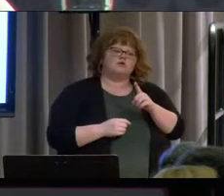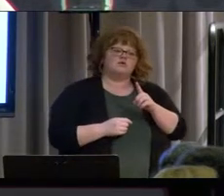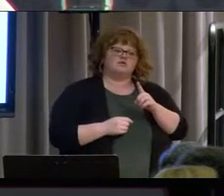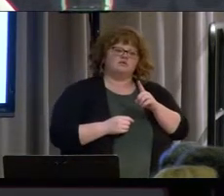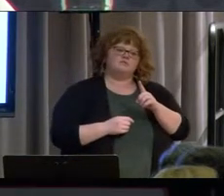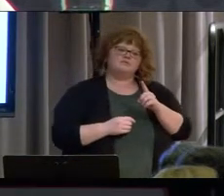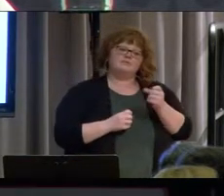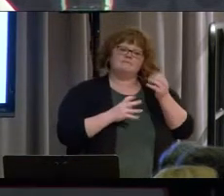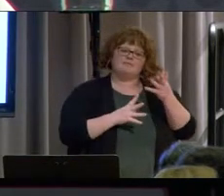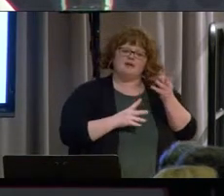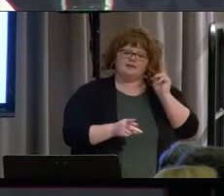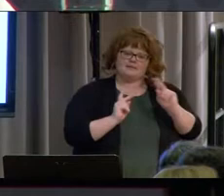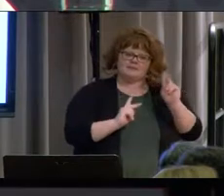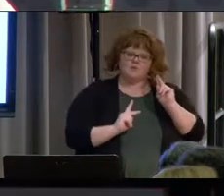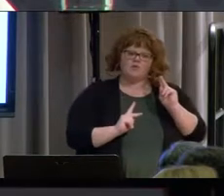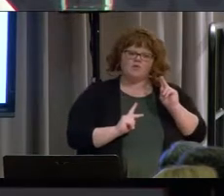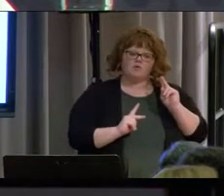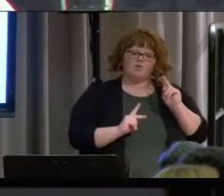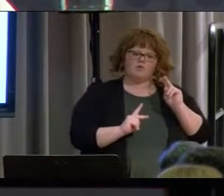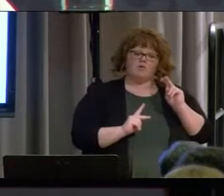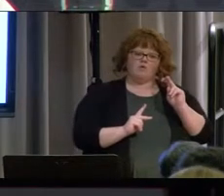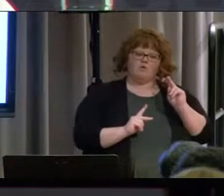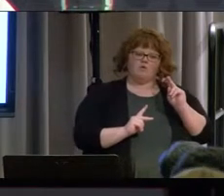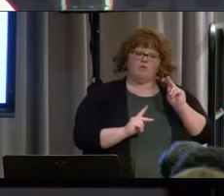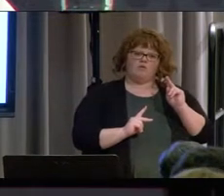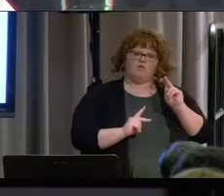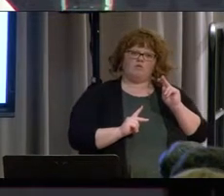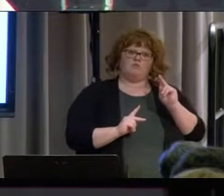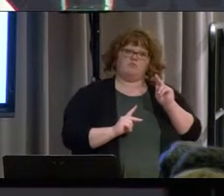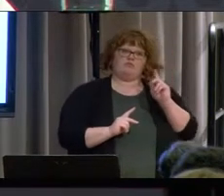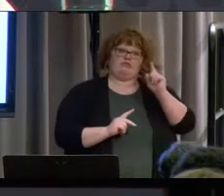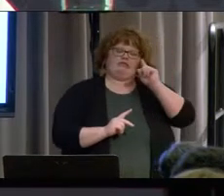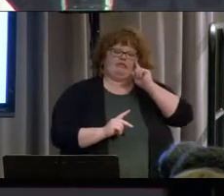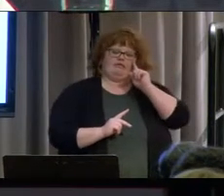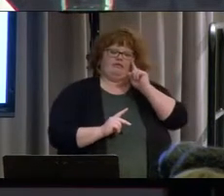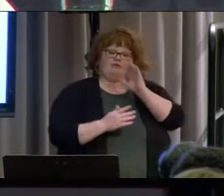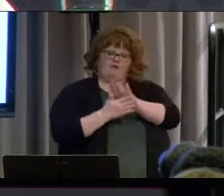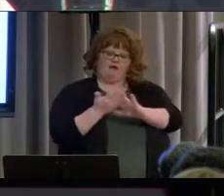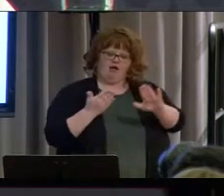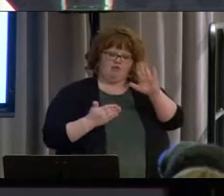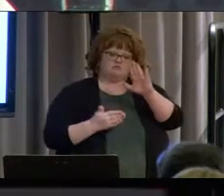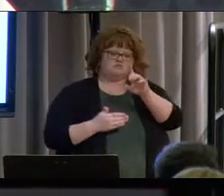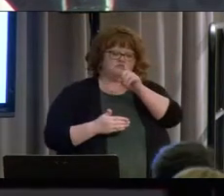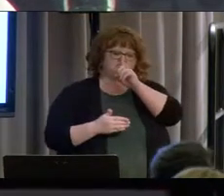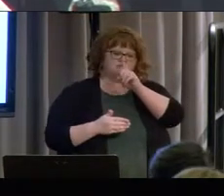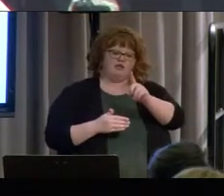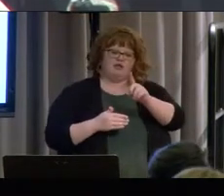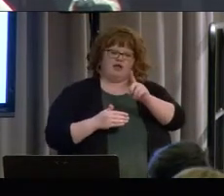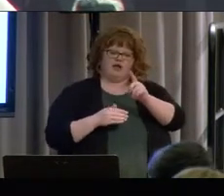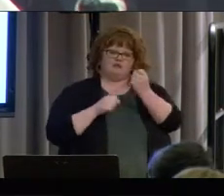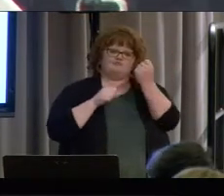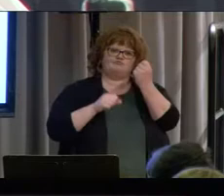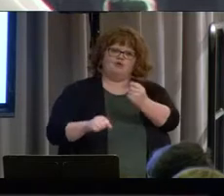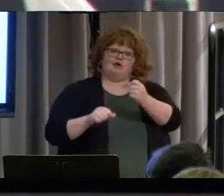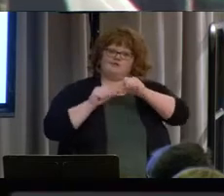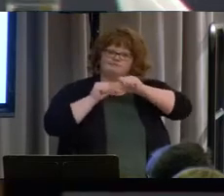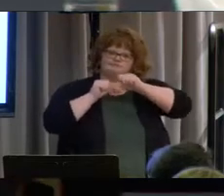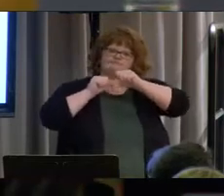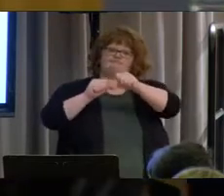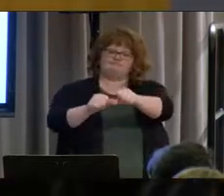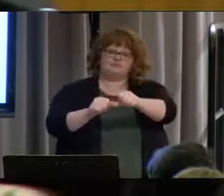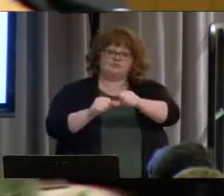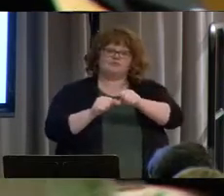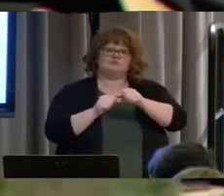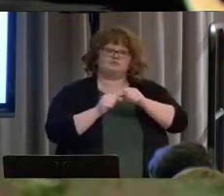many, pretty resilient to any significant change in terms of what we're teaching and what we think is important